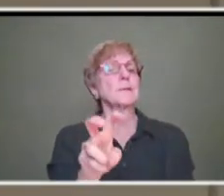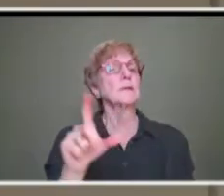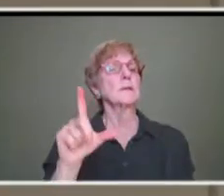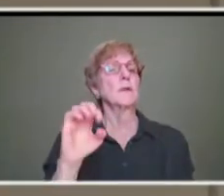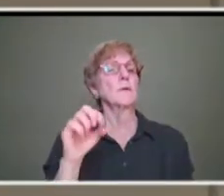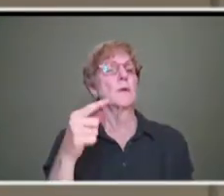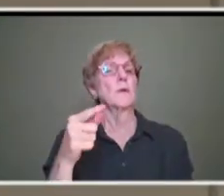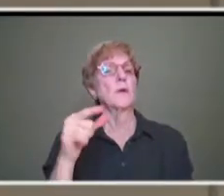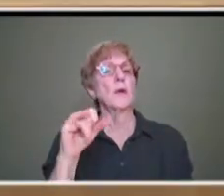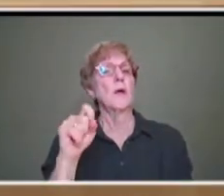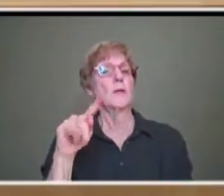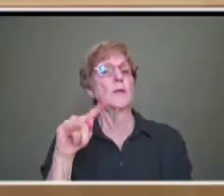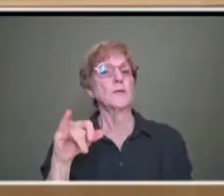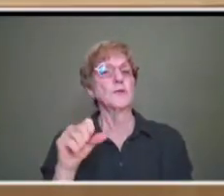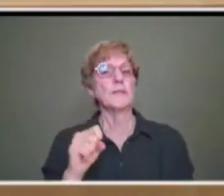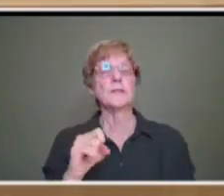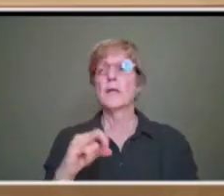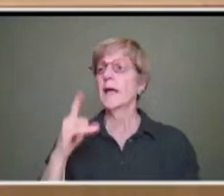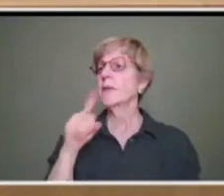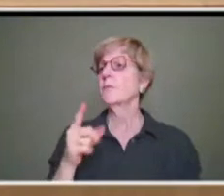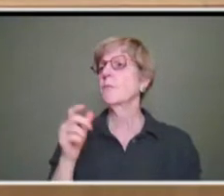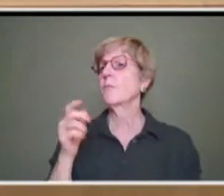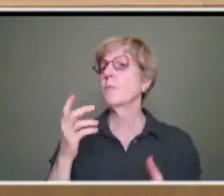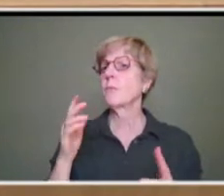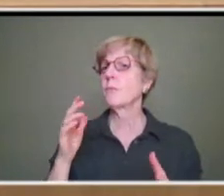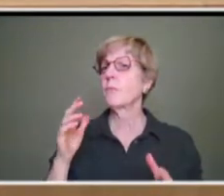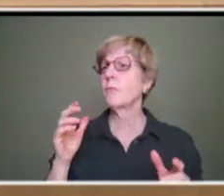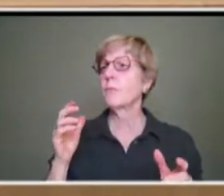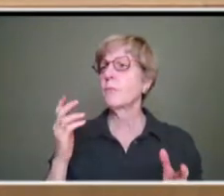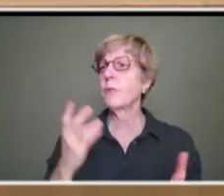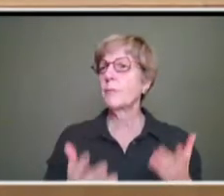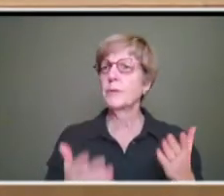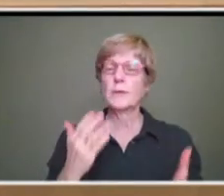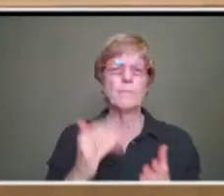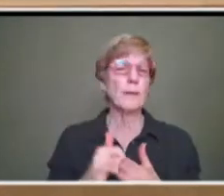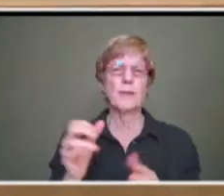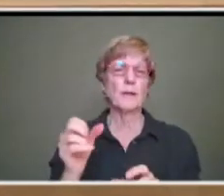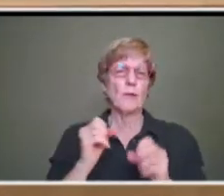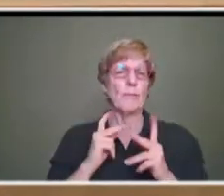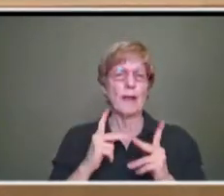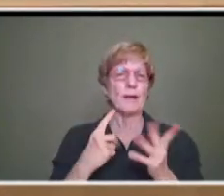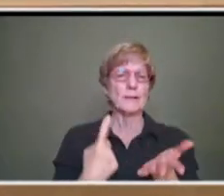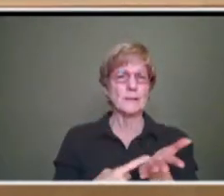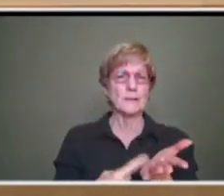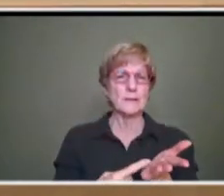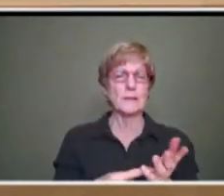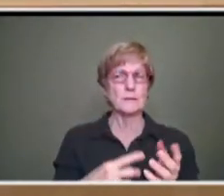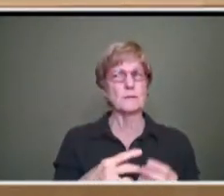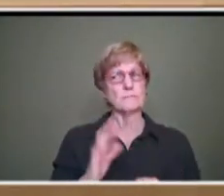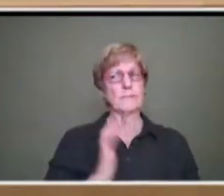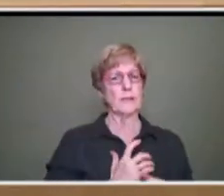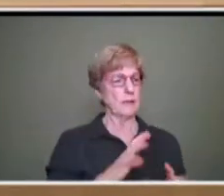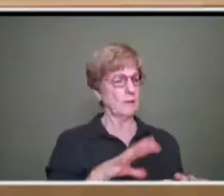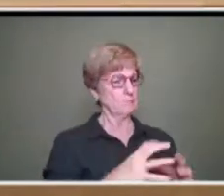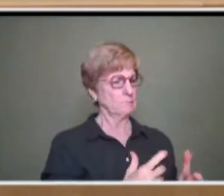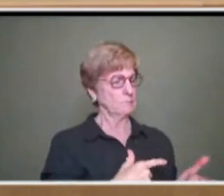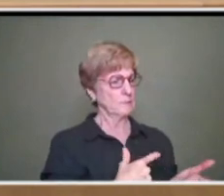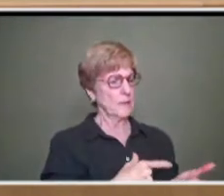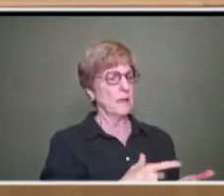yeah and I think there was probably and we may go back and discuss a little bit internally as well whether that would go to